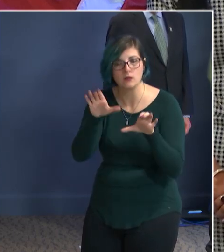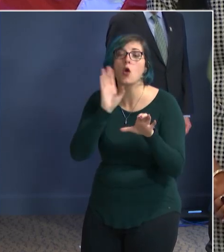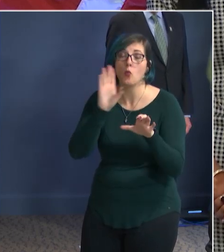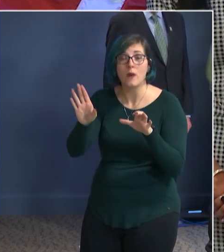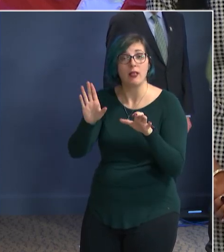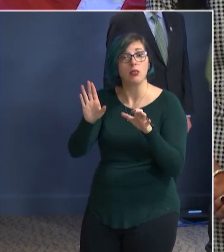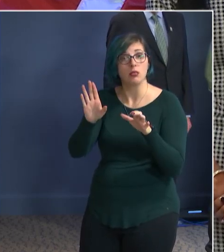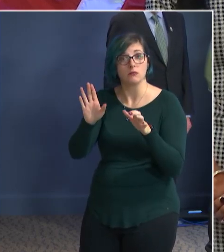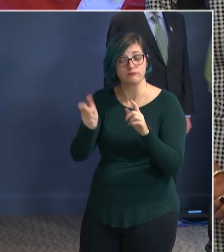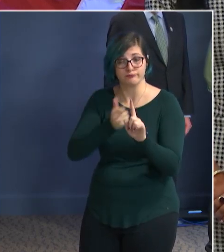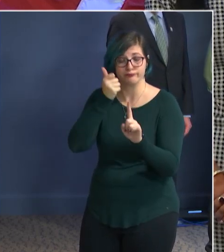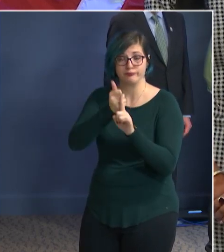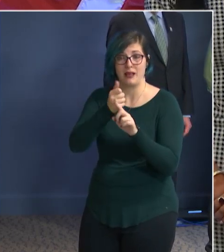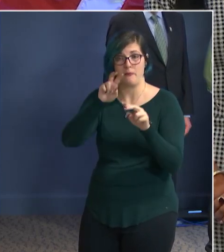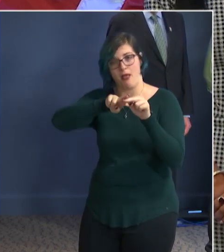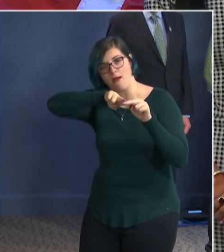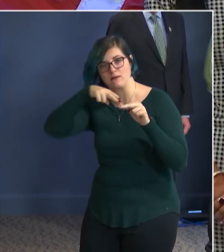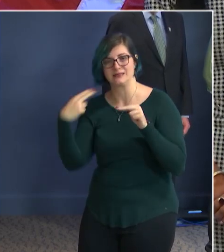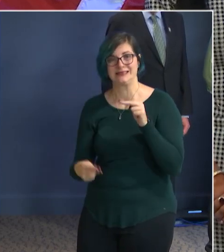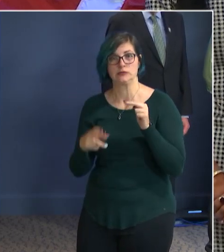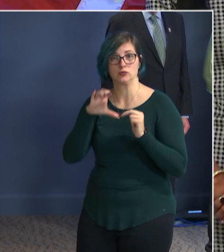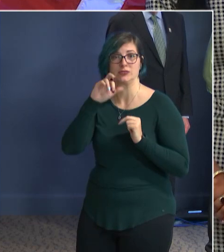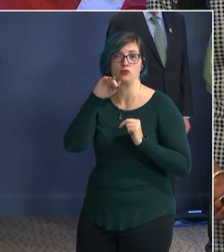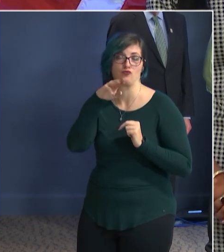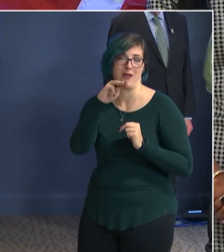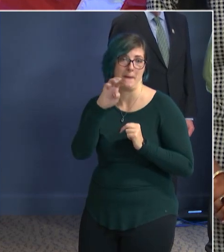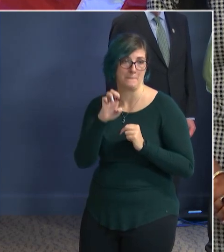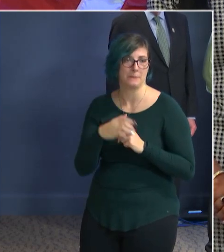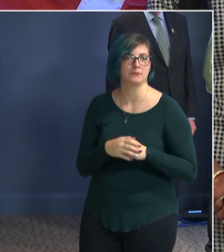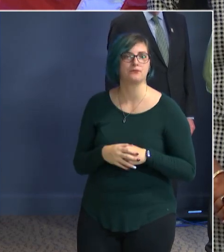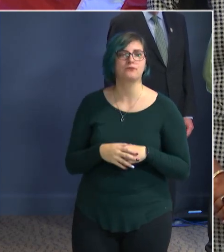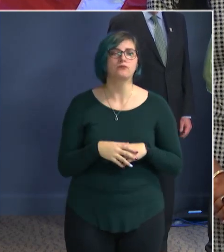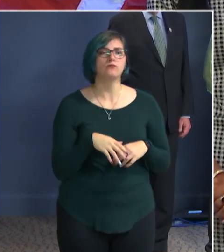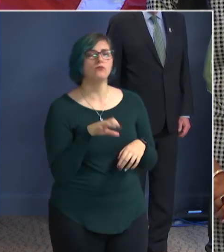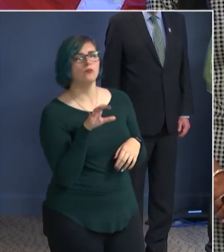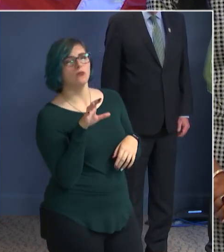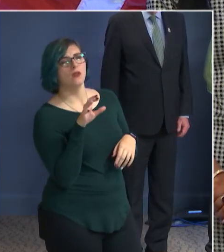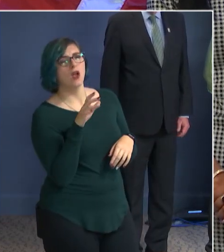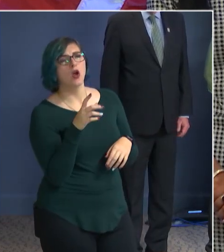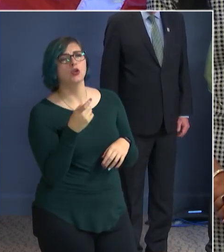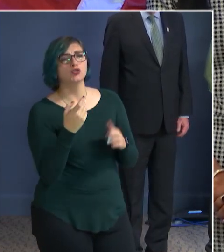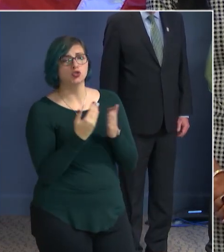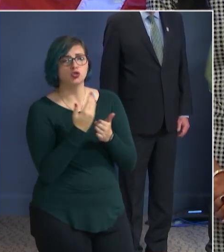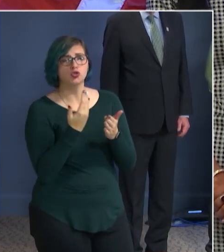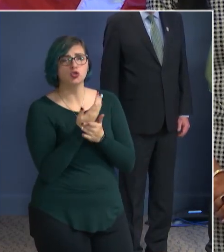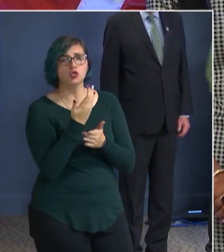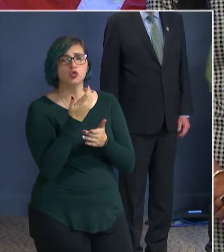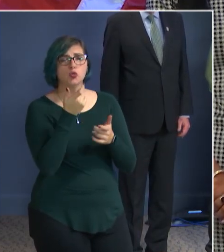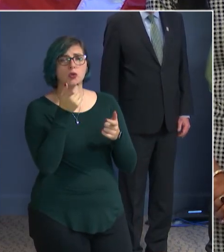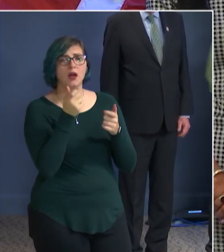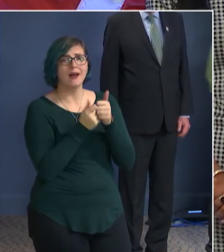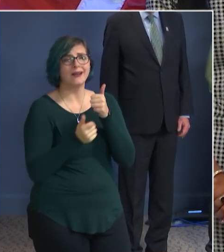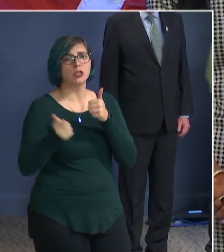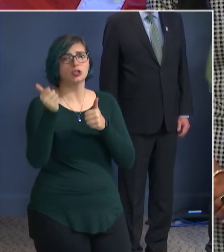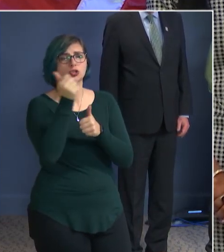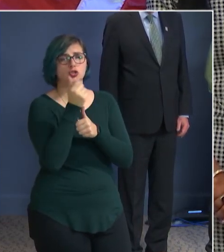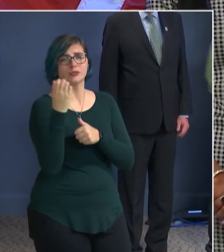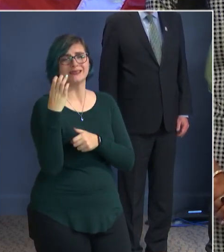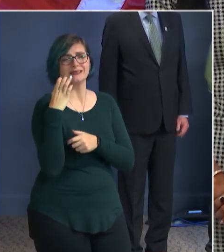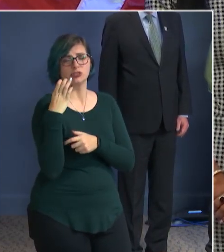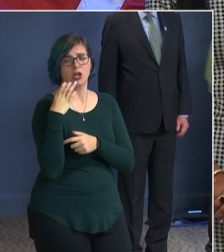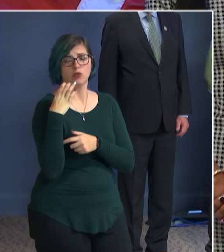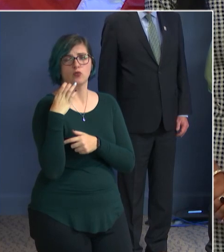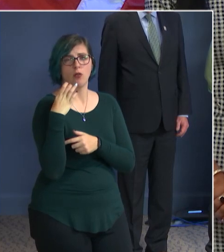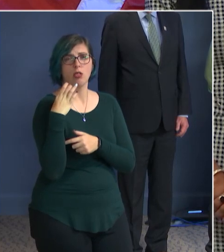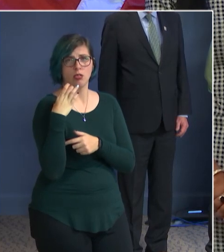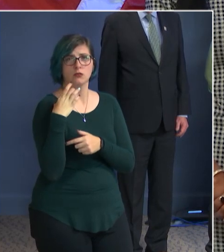crime. As a quick follow-up, with the new Attorney General also sworn in yesterday, have you had a chance to have a conversation